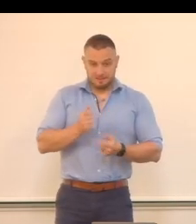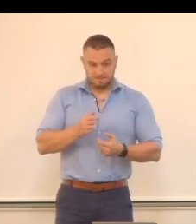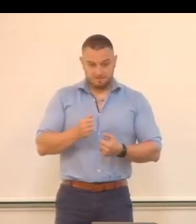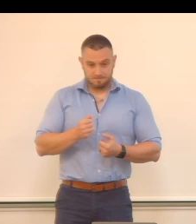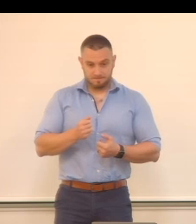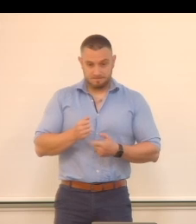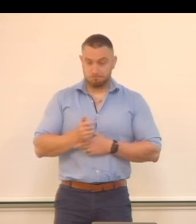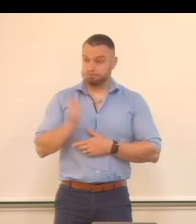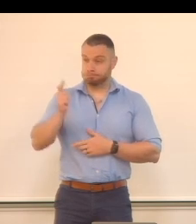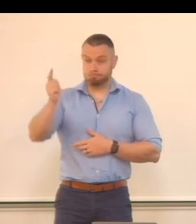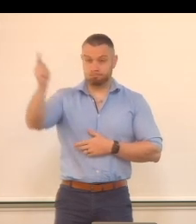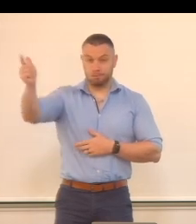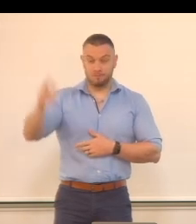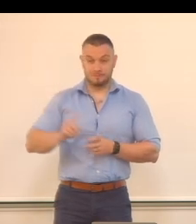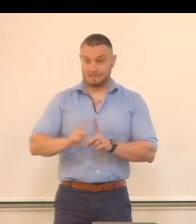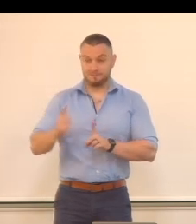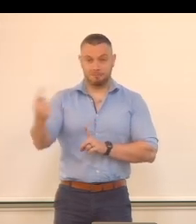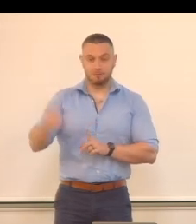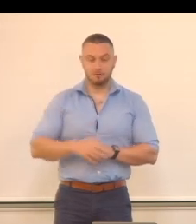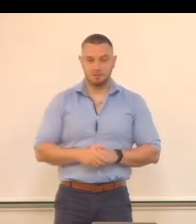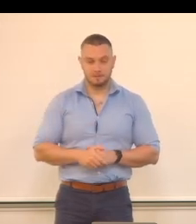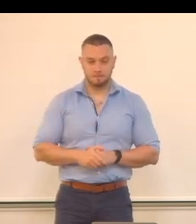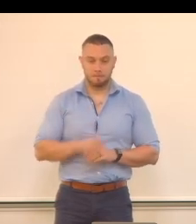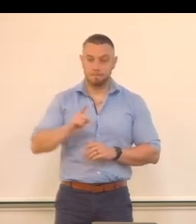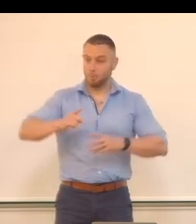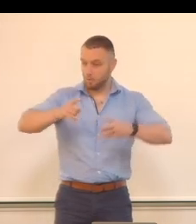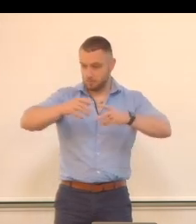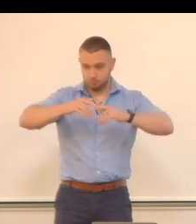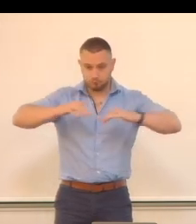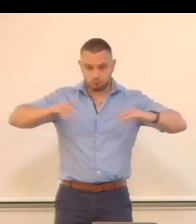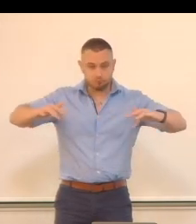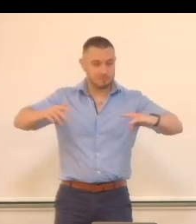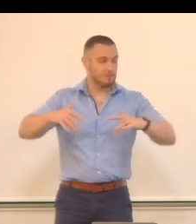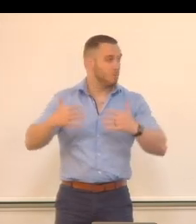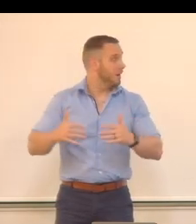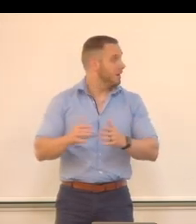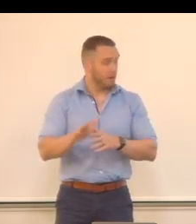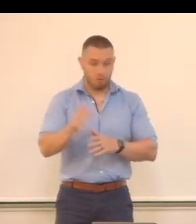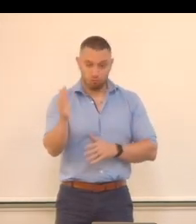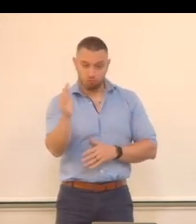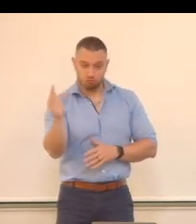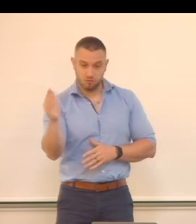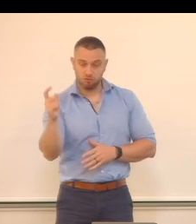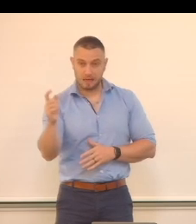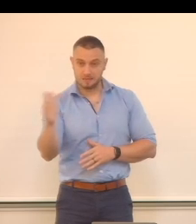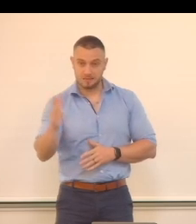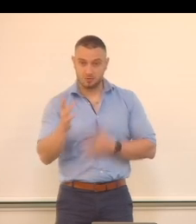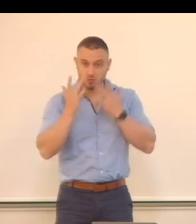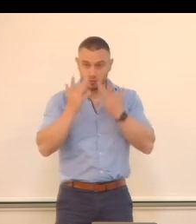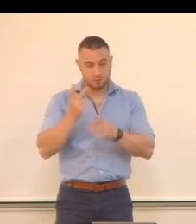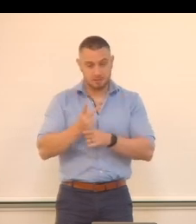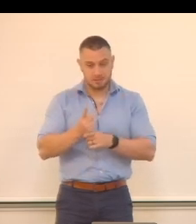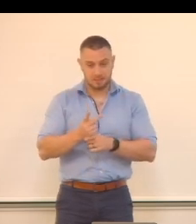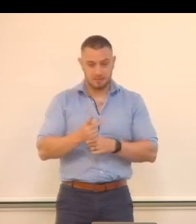hundreds of miles away from anything else. But the terrain is just amazing. This place on the right, and I've got it shown again,